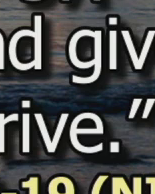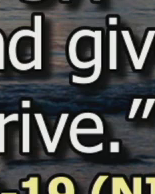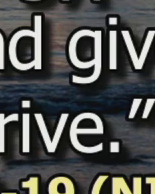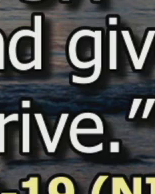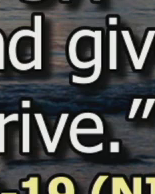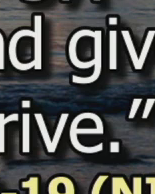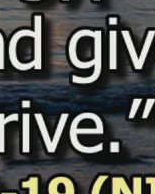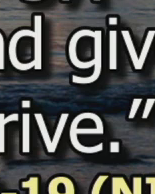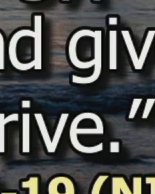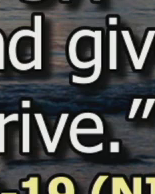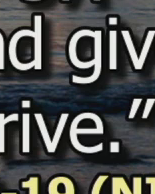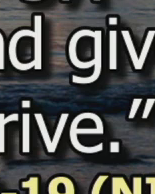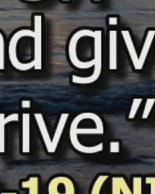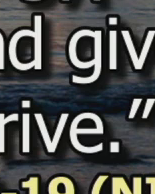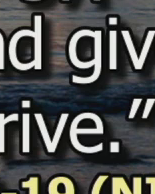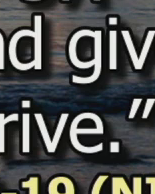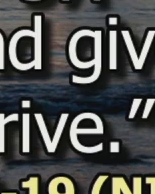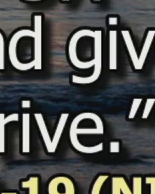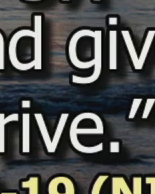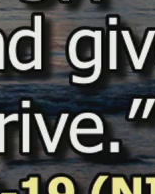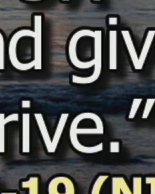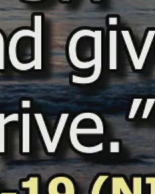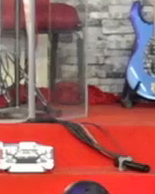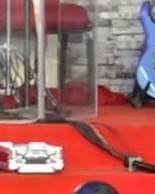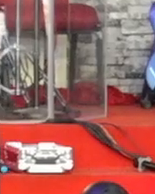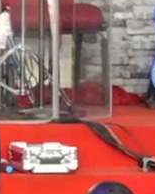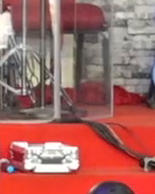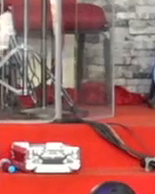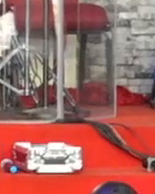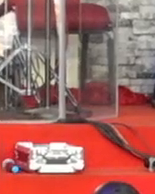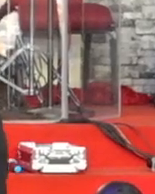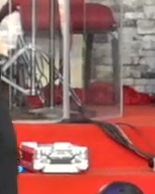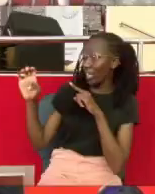Tell the next person, don't be like the Egyptian women.